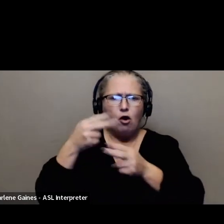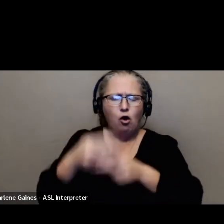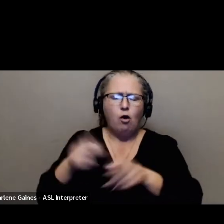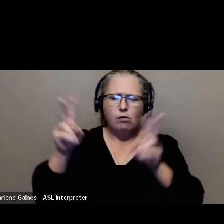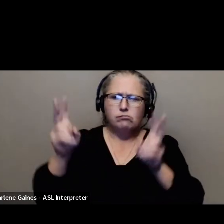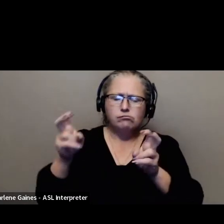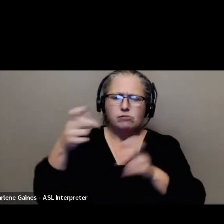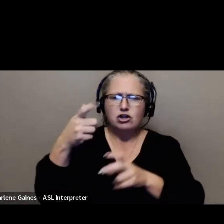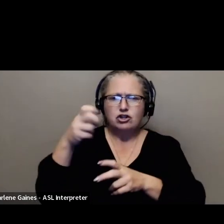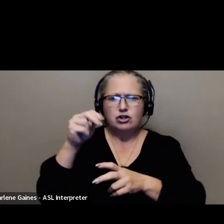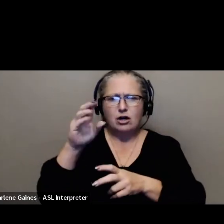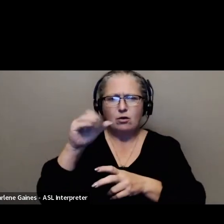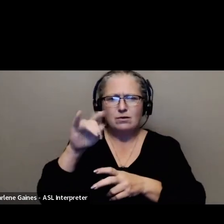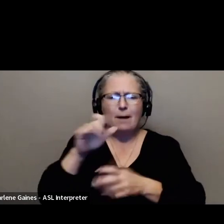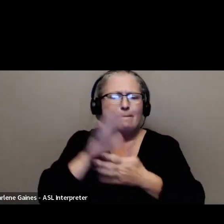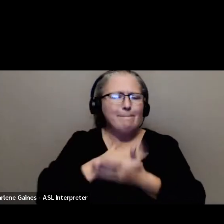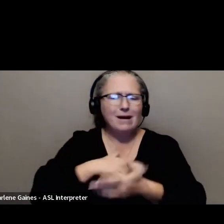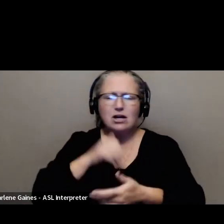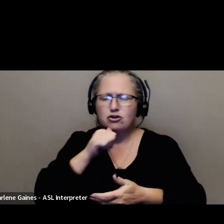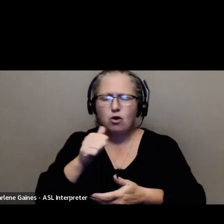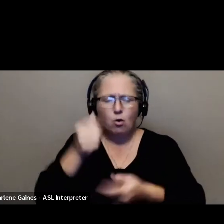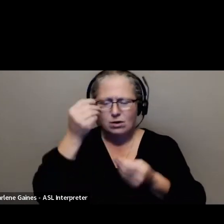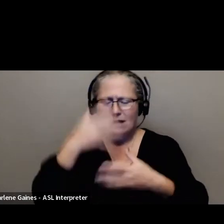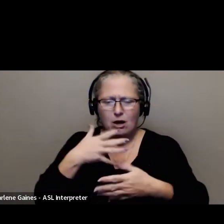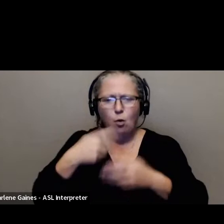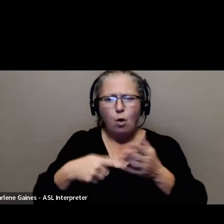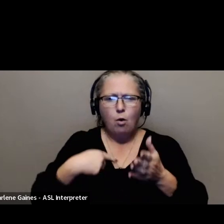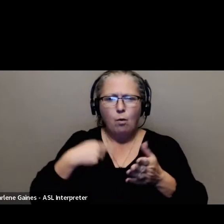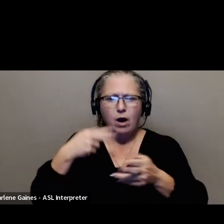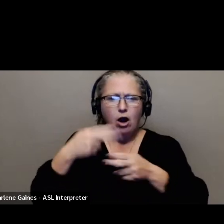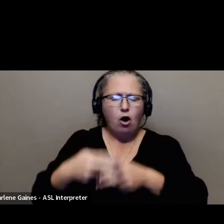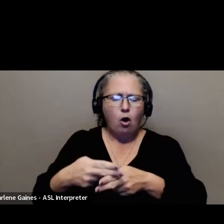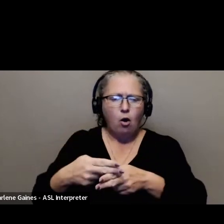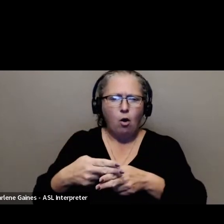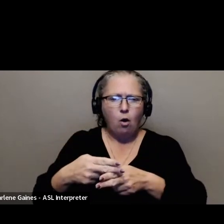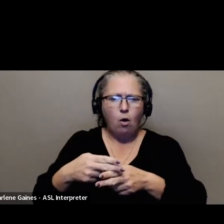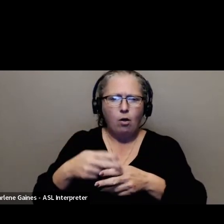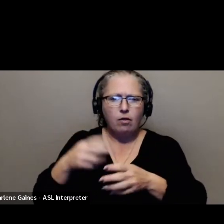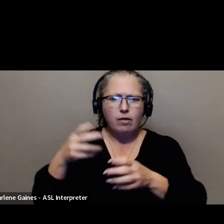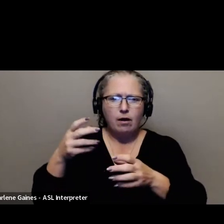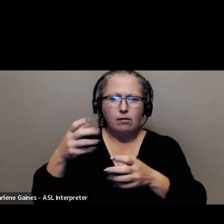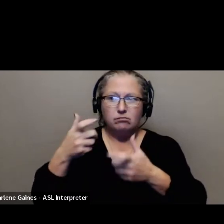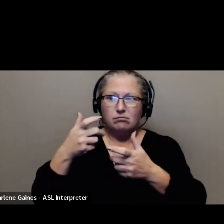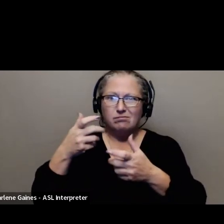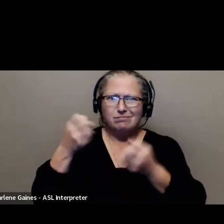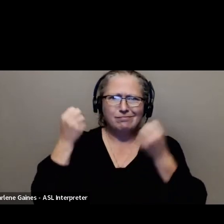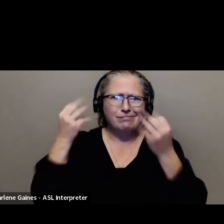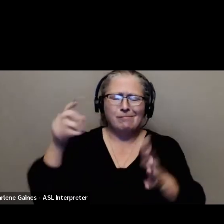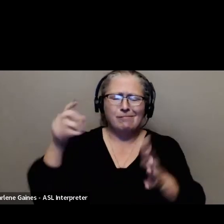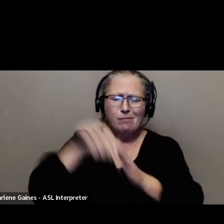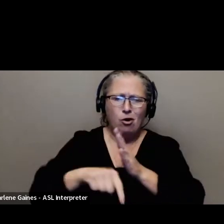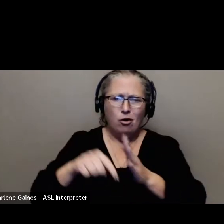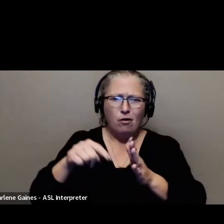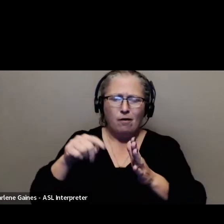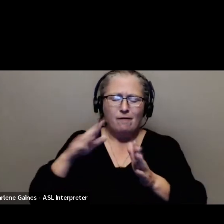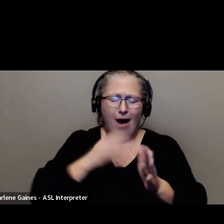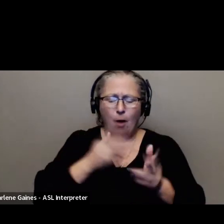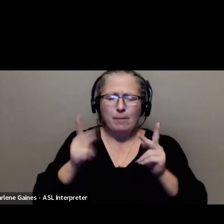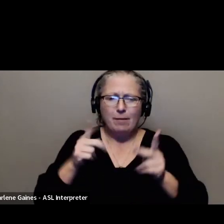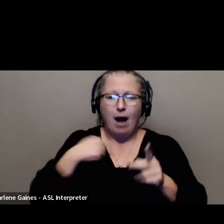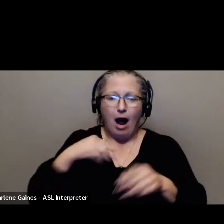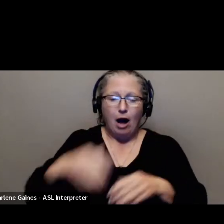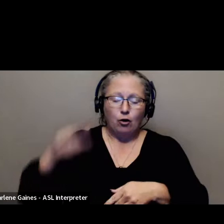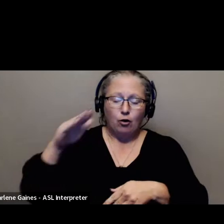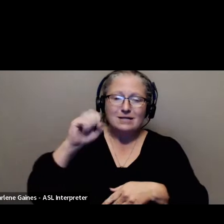So please don't tell us what we should call the mass murder of our people. Second of all, I grew up in San Mateo County. I